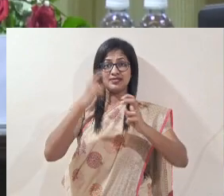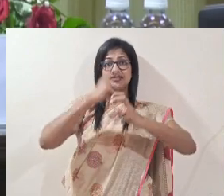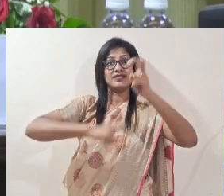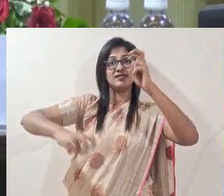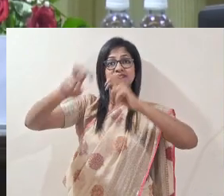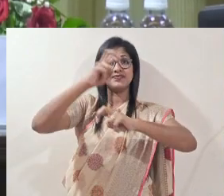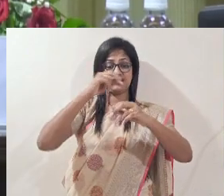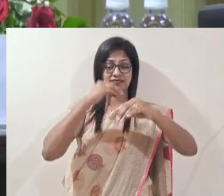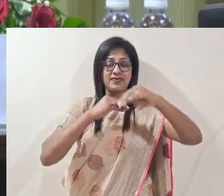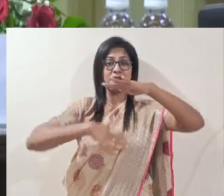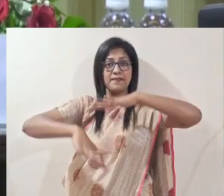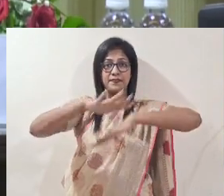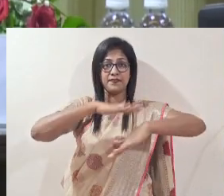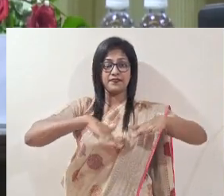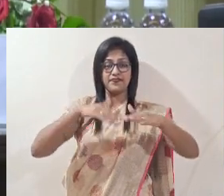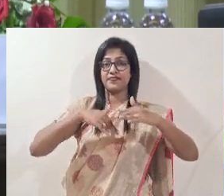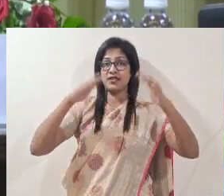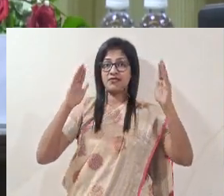domain is basically